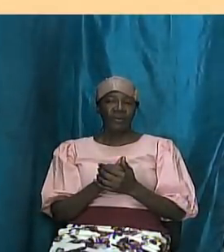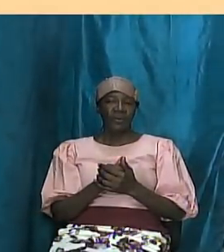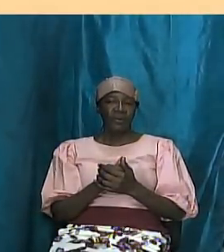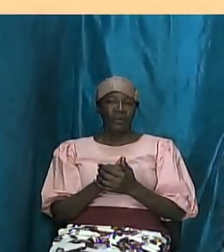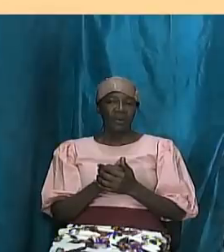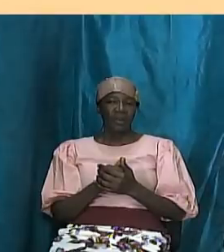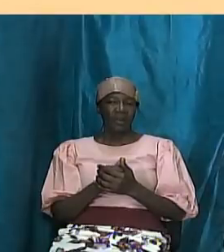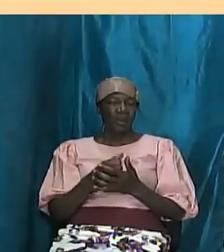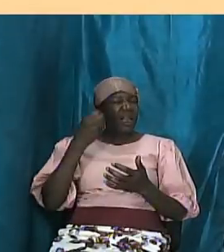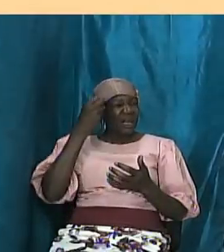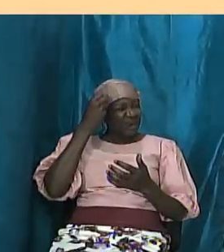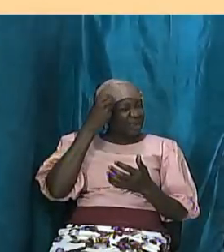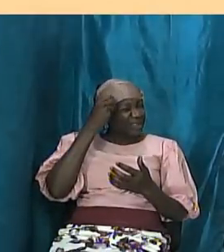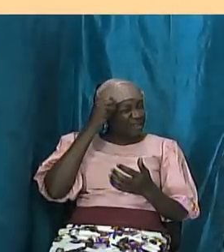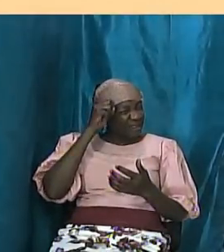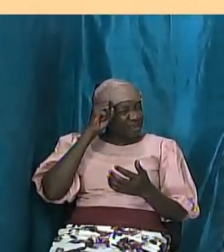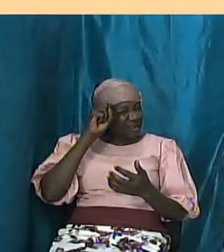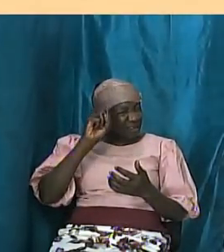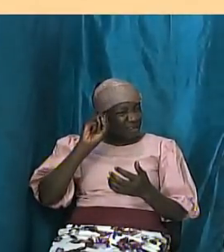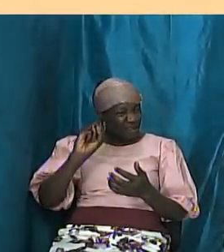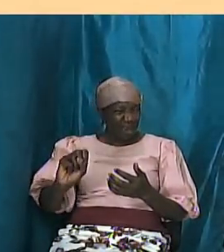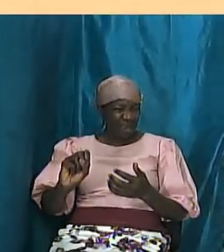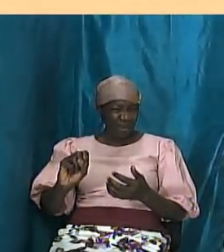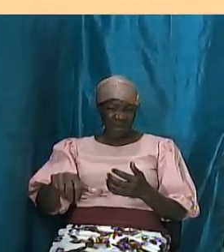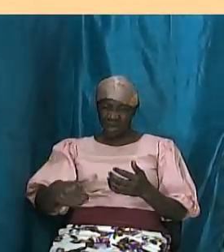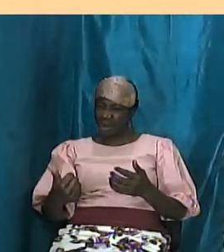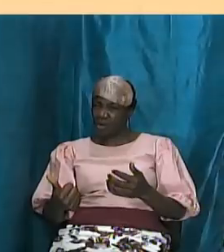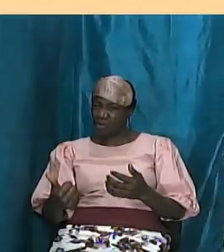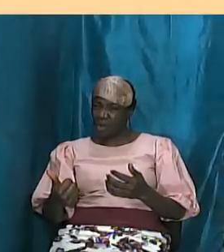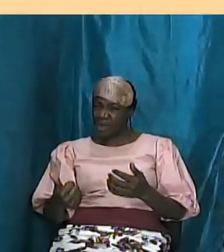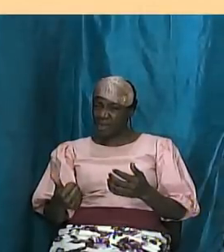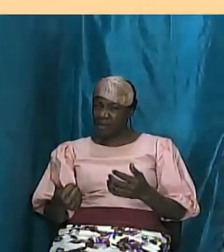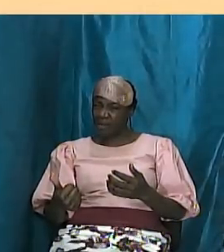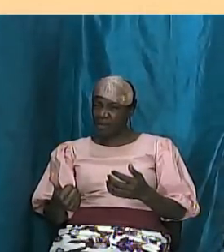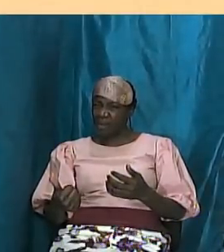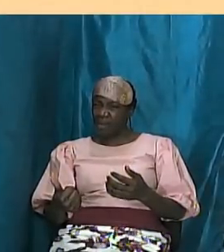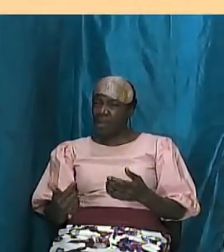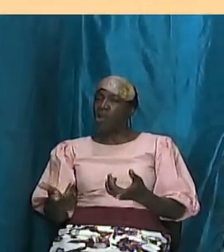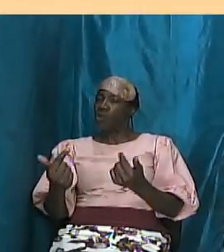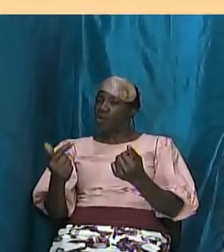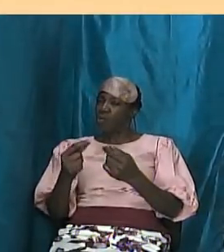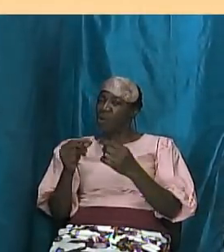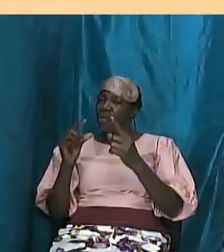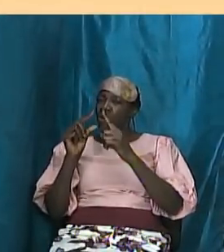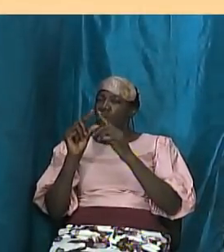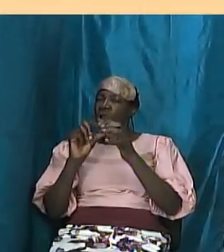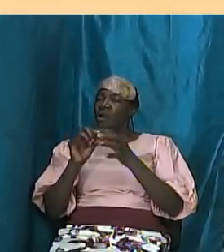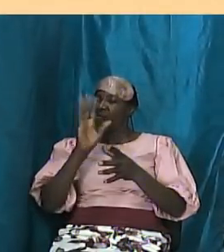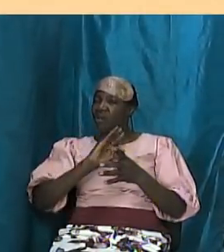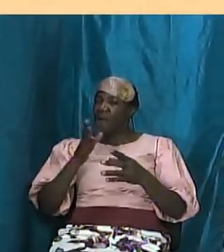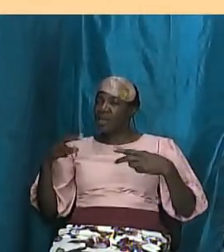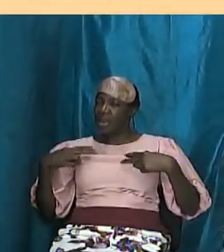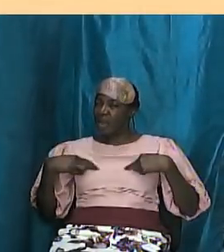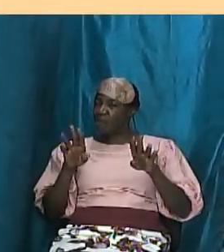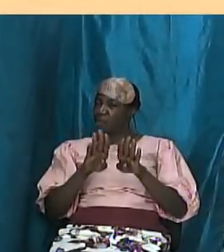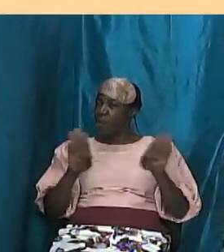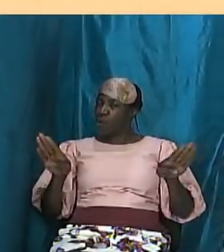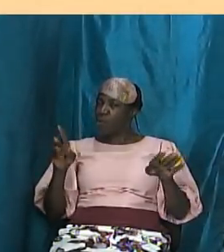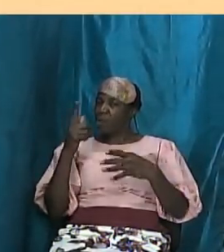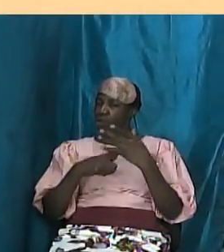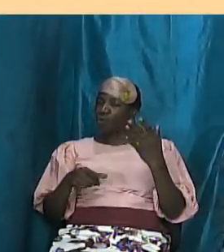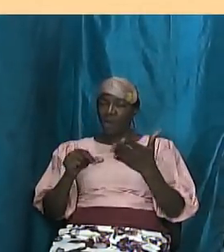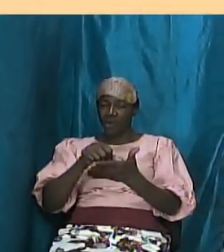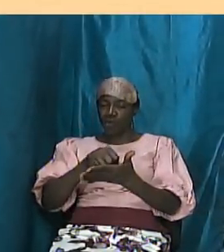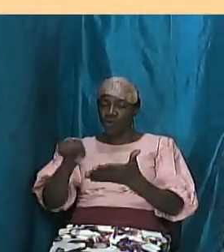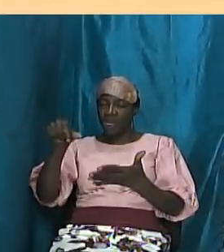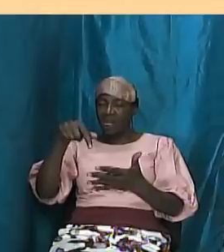and otherwise, and to reconcile it with the Word of God, you've got to be open to what is written in the